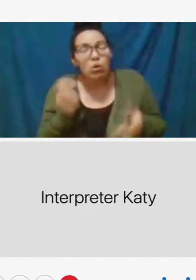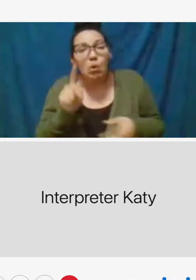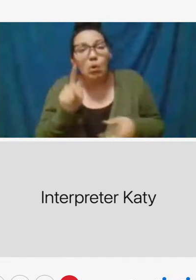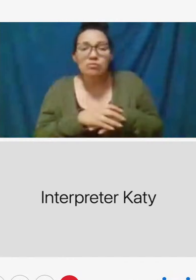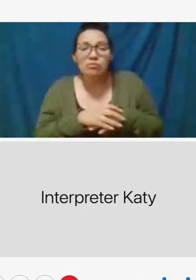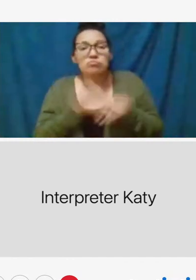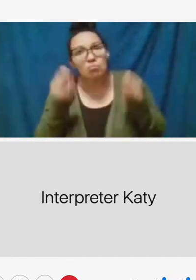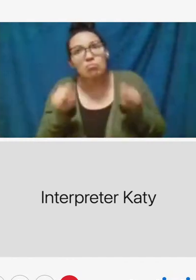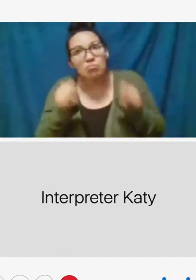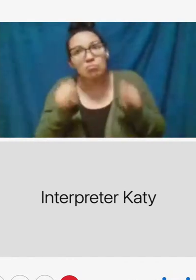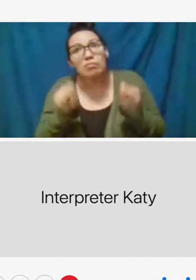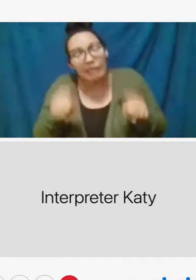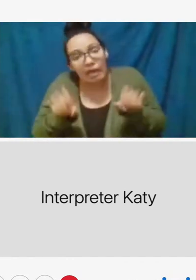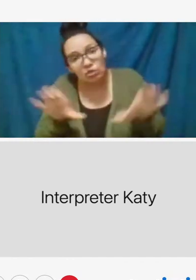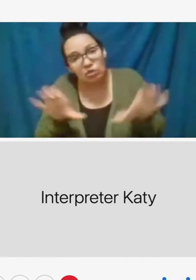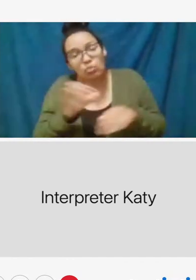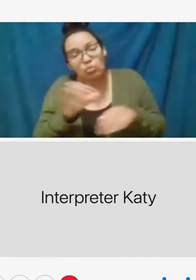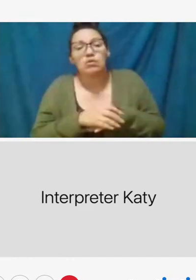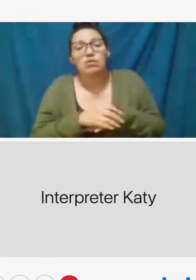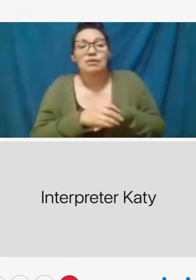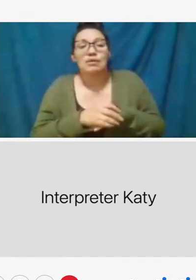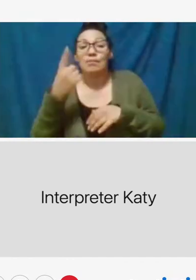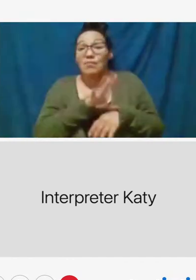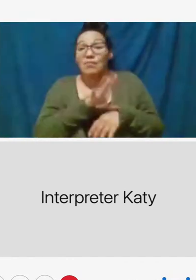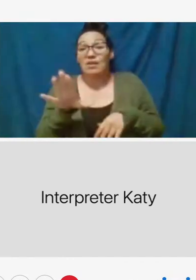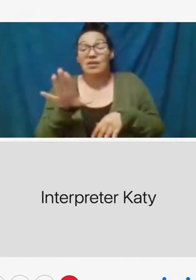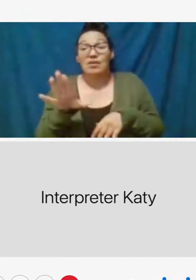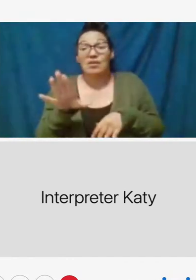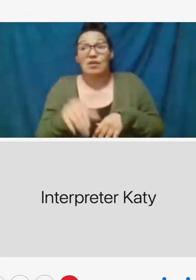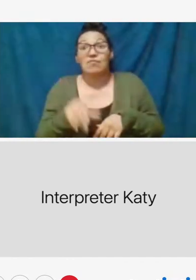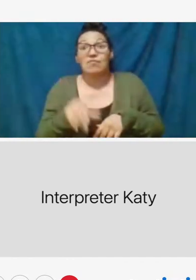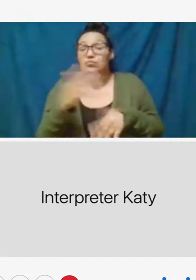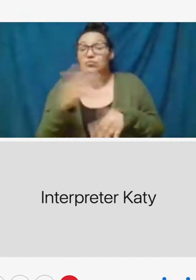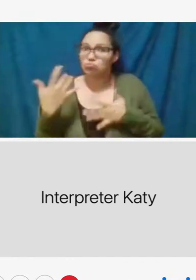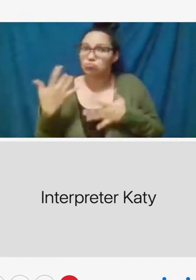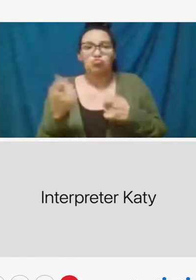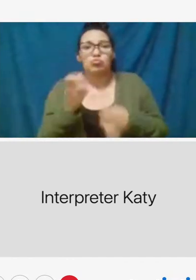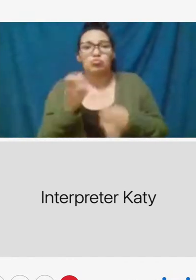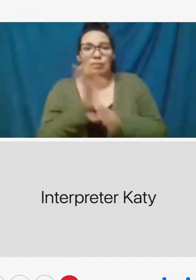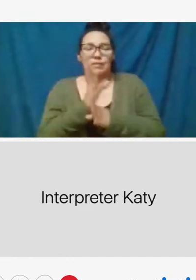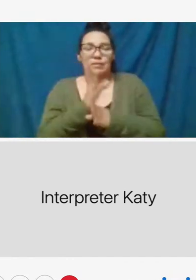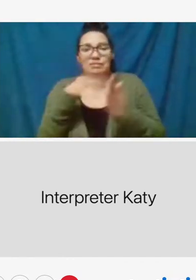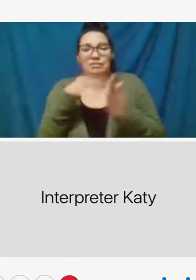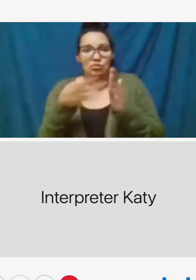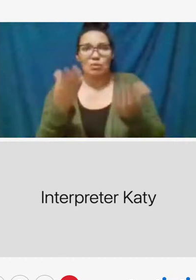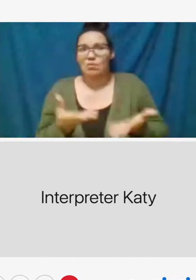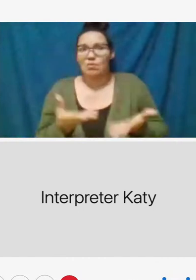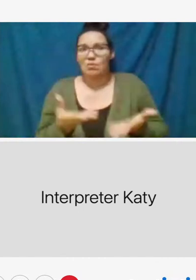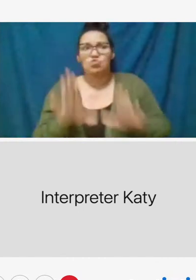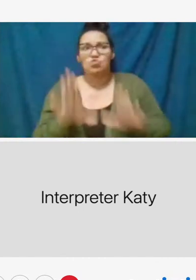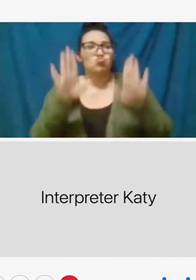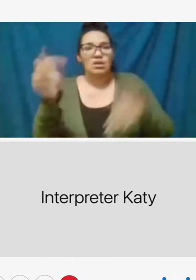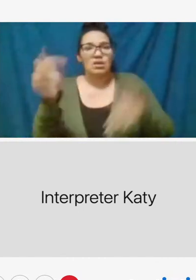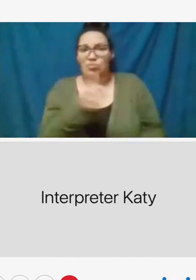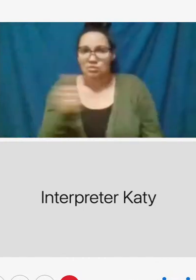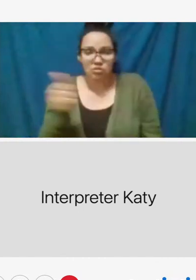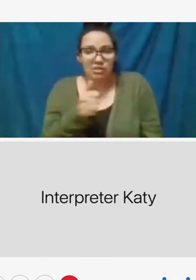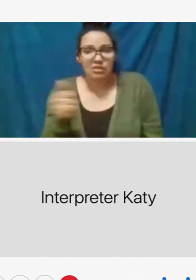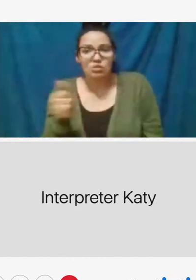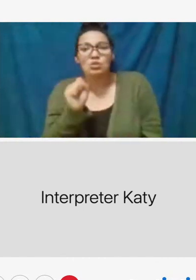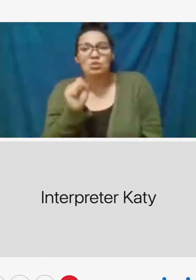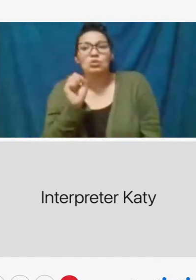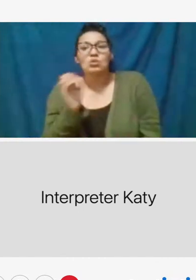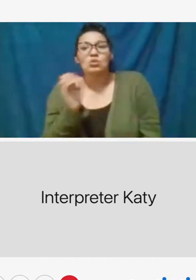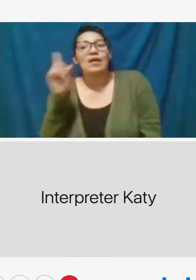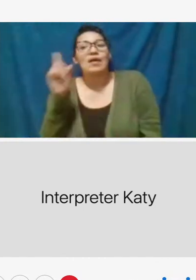have we have a robust bus system in our district we provide great Transportation so there we I think we